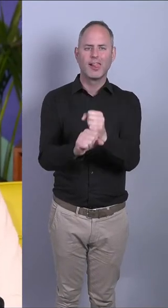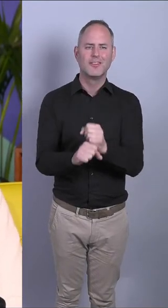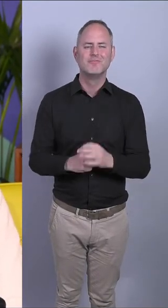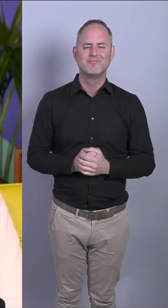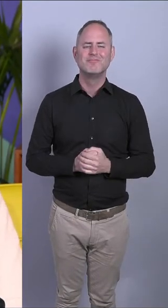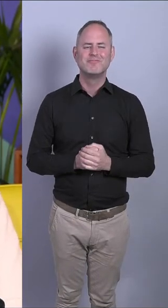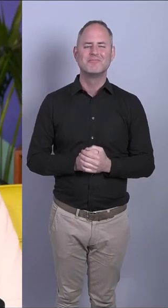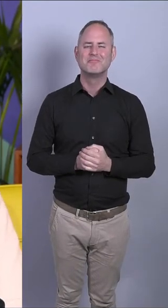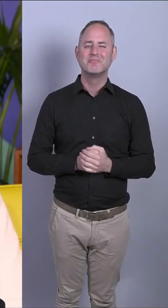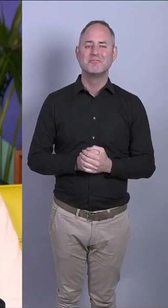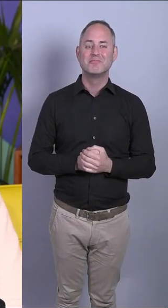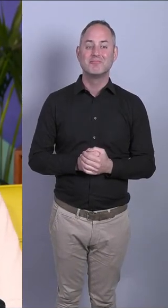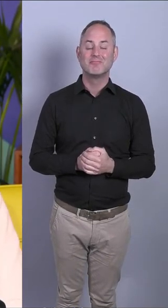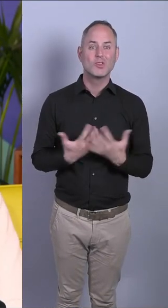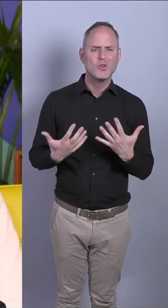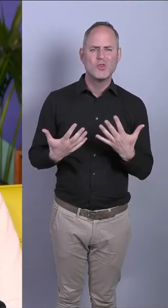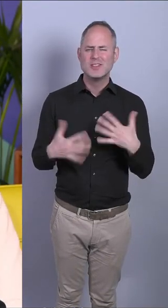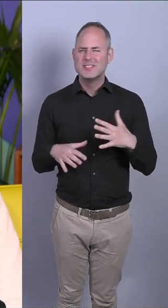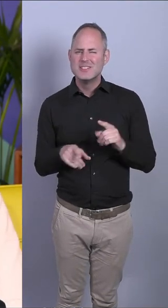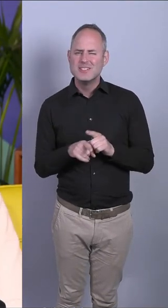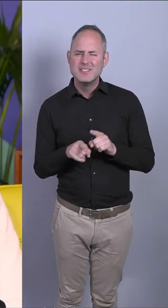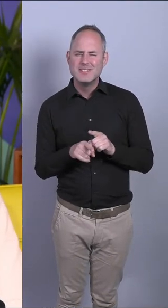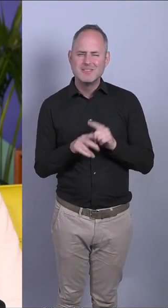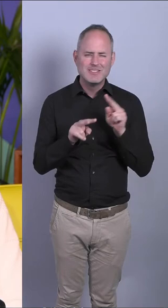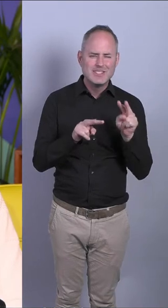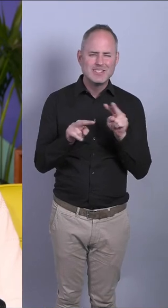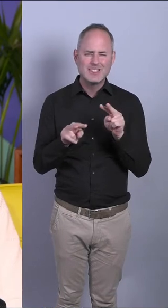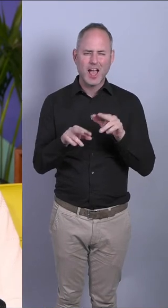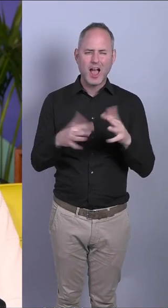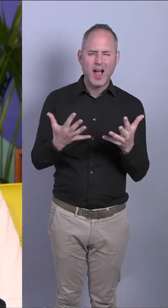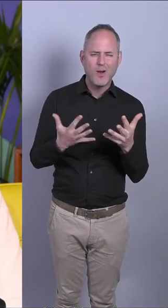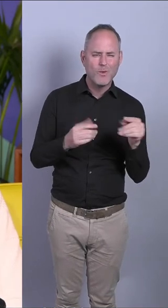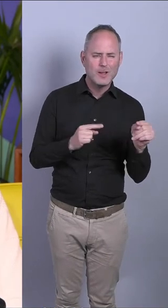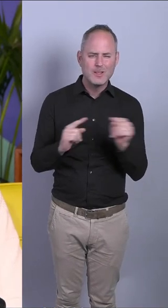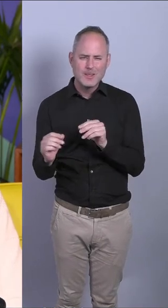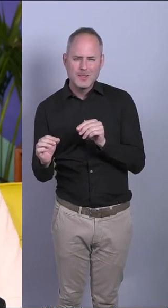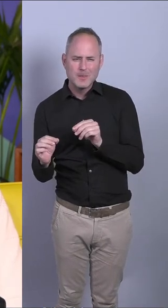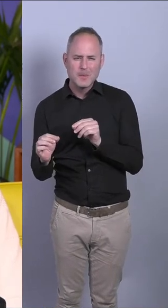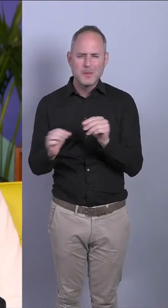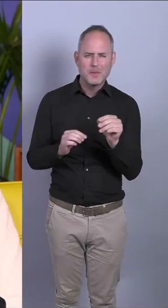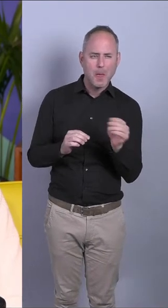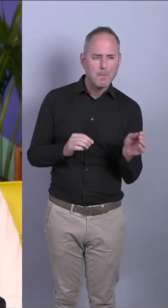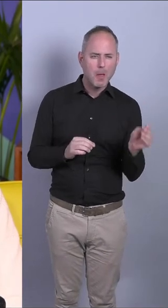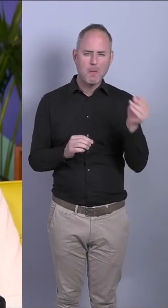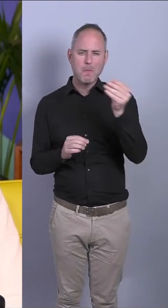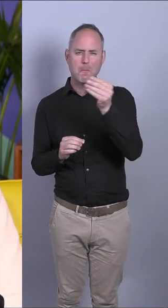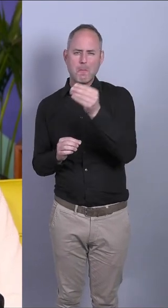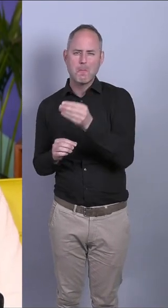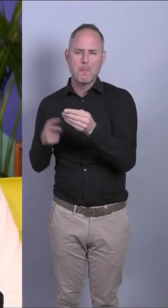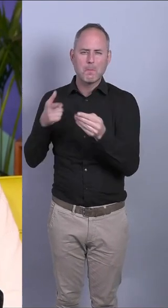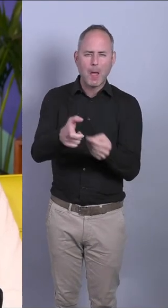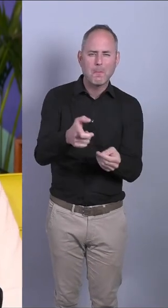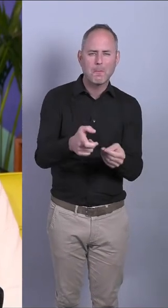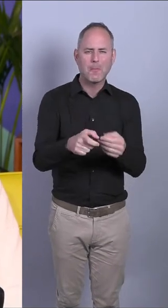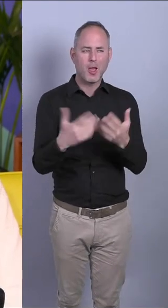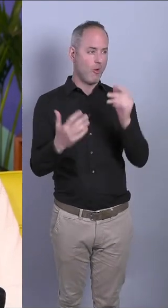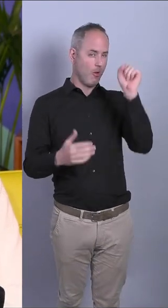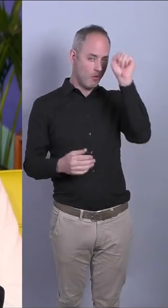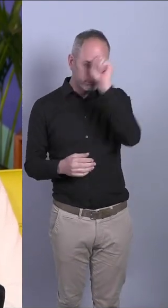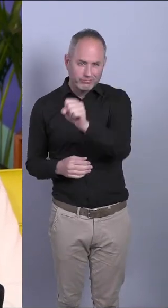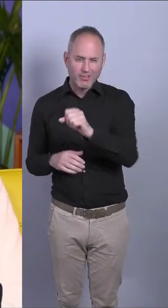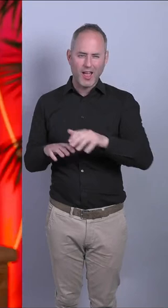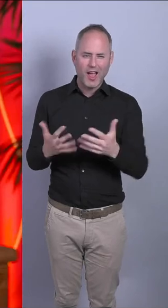Well, I enjoy being a playmaker, to train, to just function on the field. I love passing. I love just the game